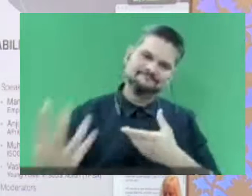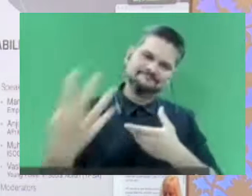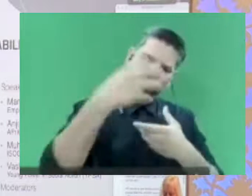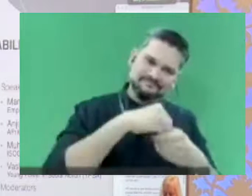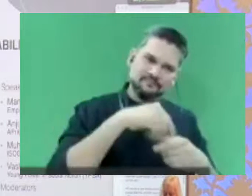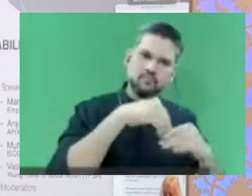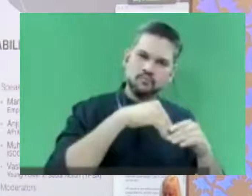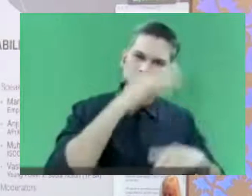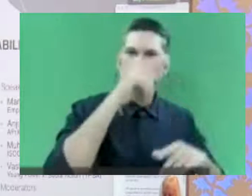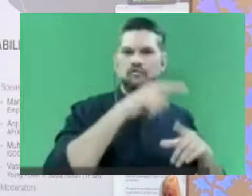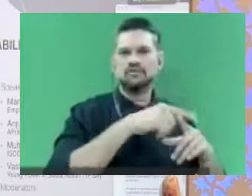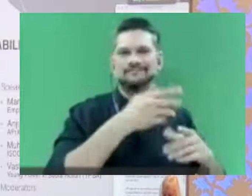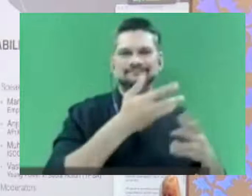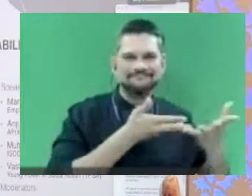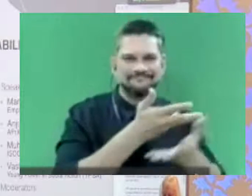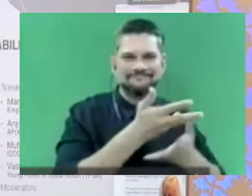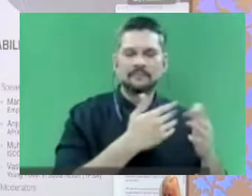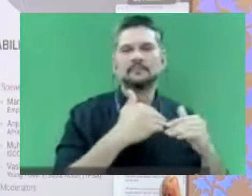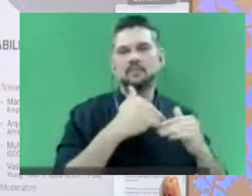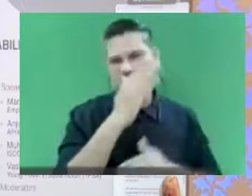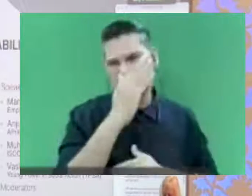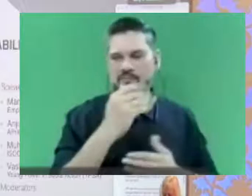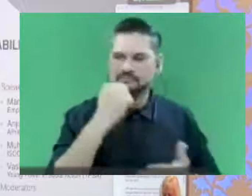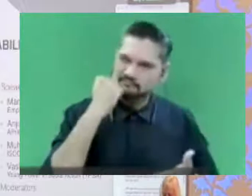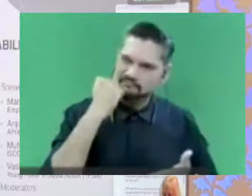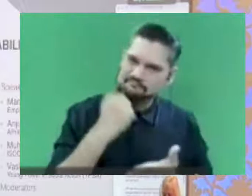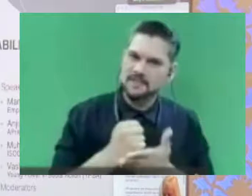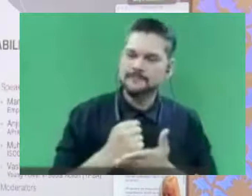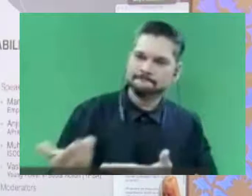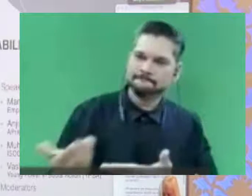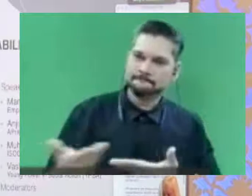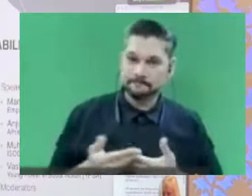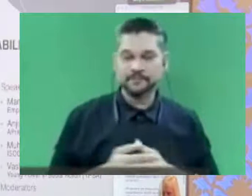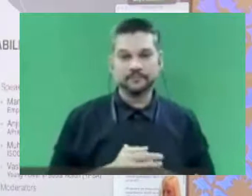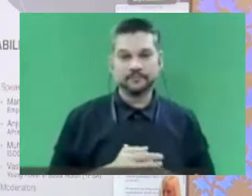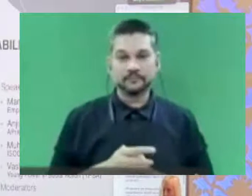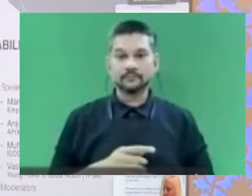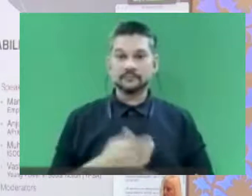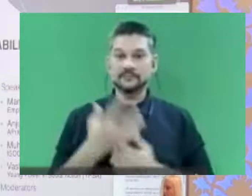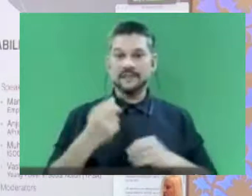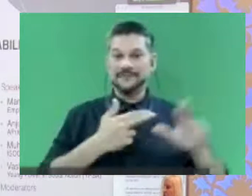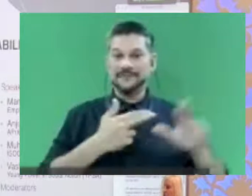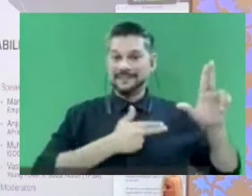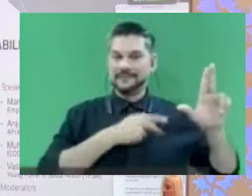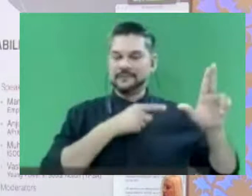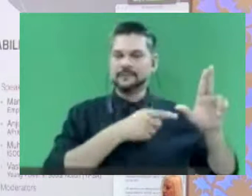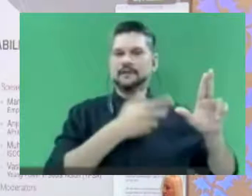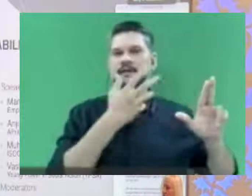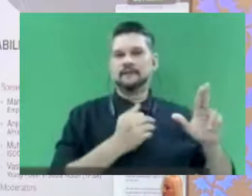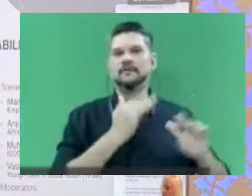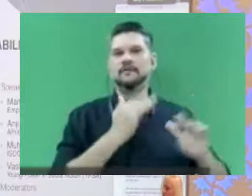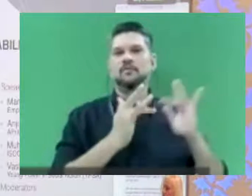discussions. Dhaka Declaration is available online. I would request Satish or